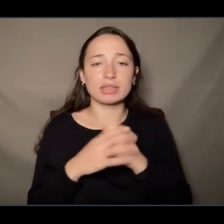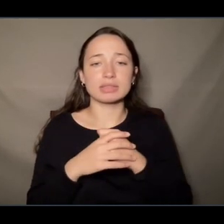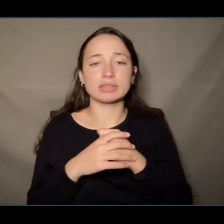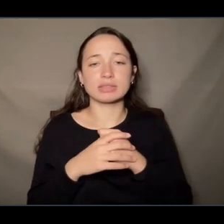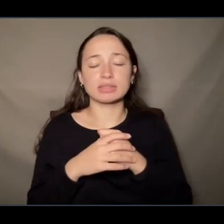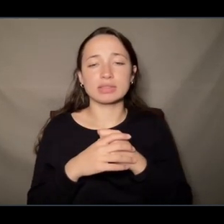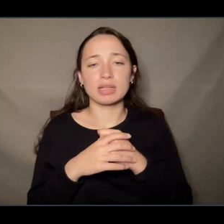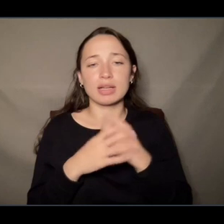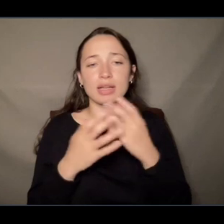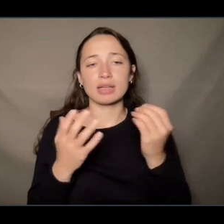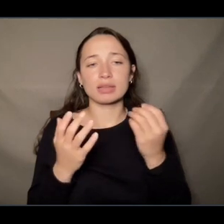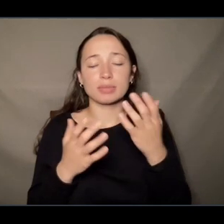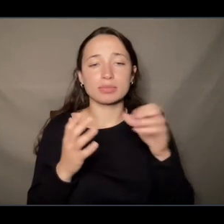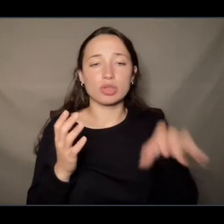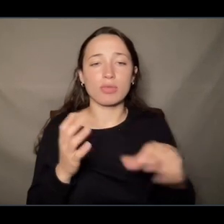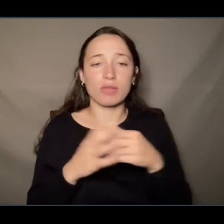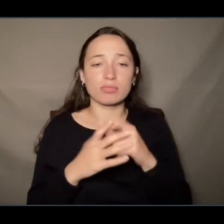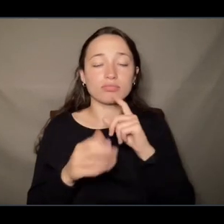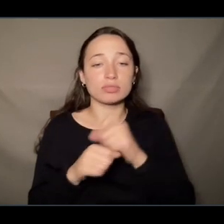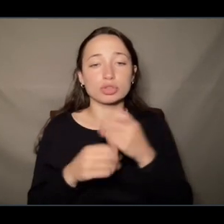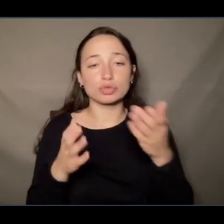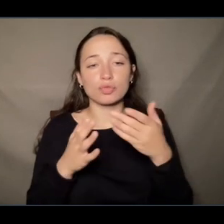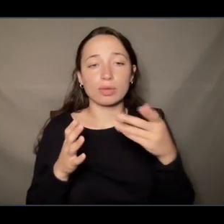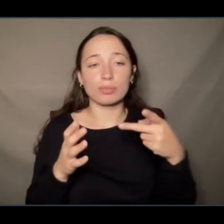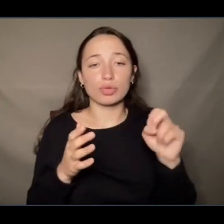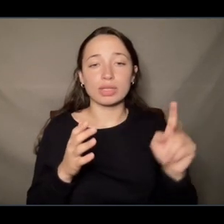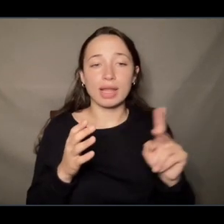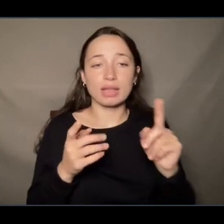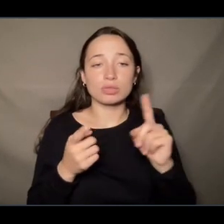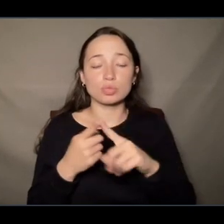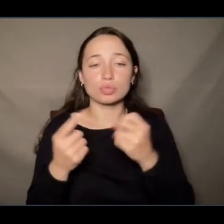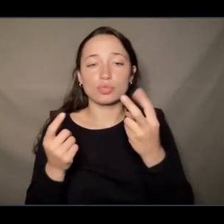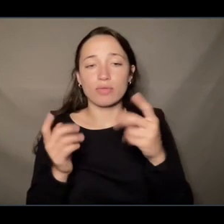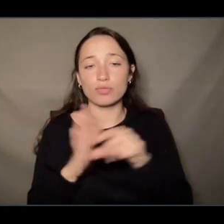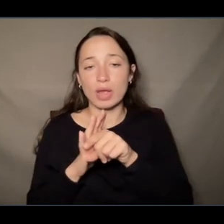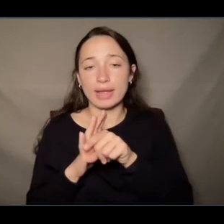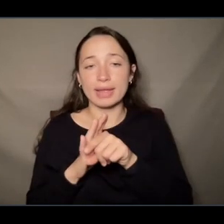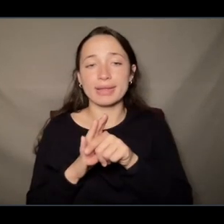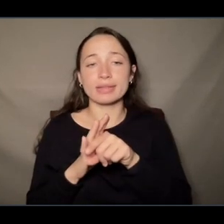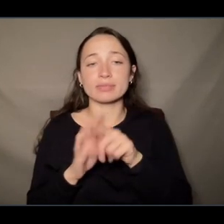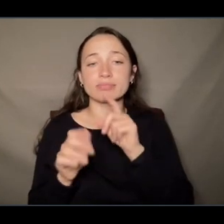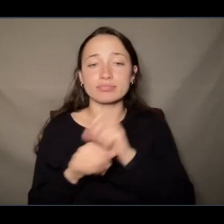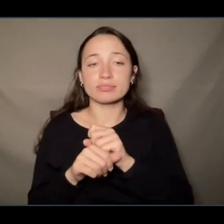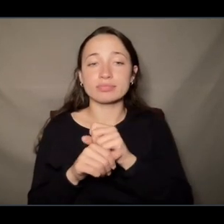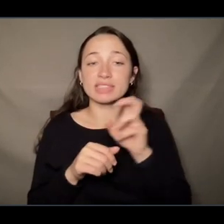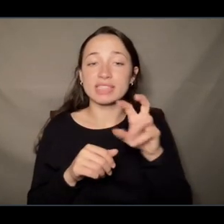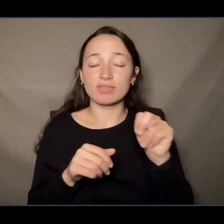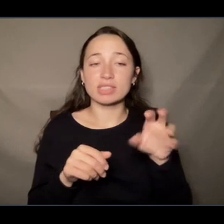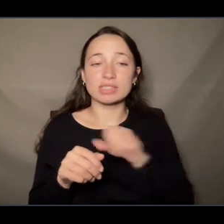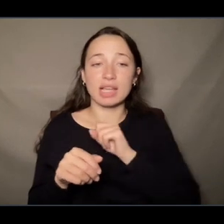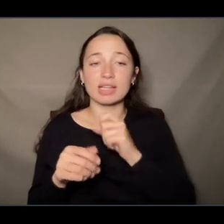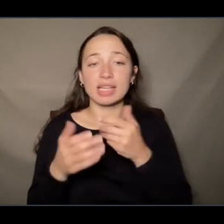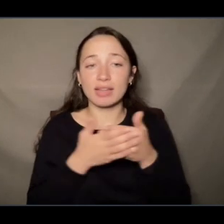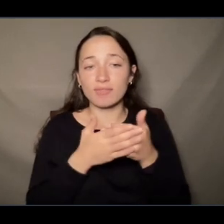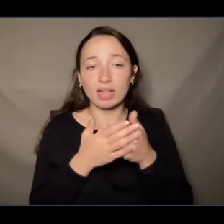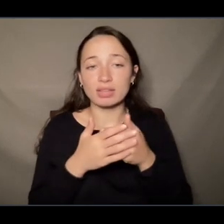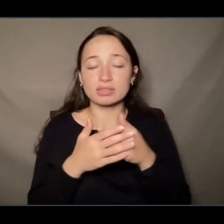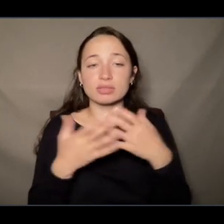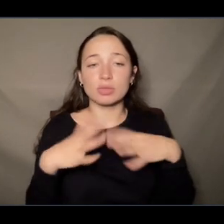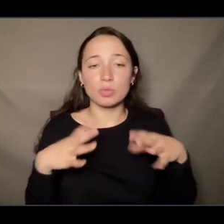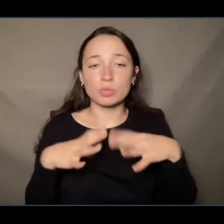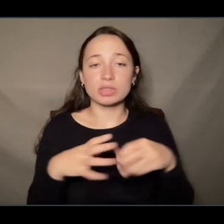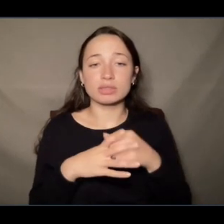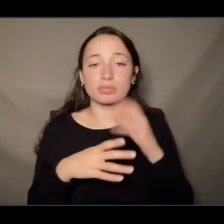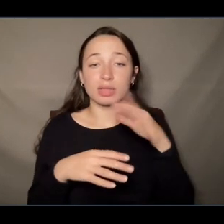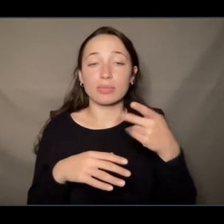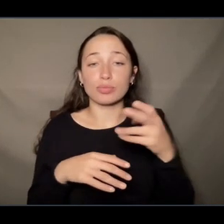of bags and maybe drop it off. We actually serve pre-K through 12th grade. So we're there. We even take infant and toddler clothing